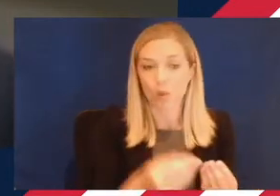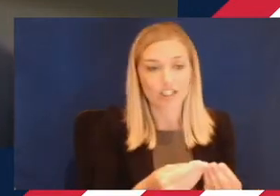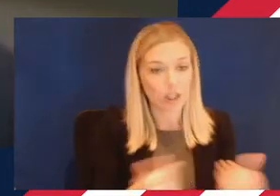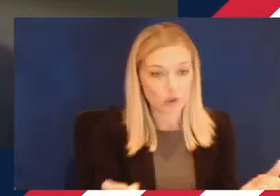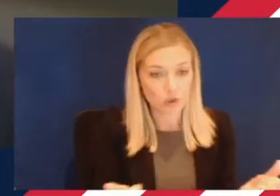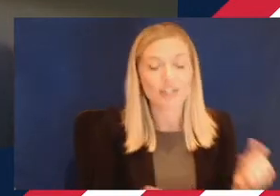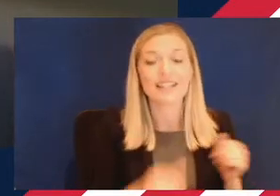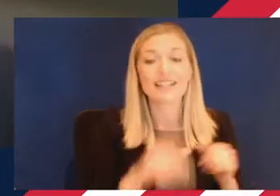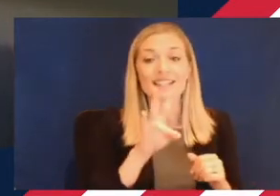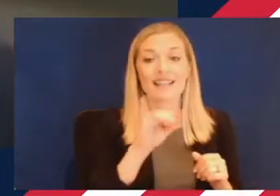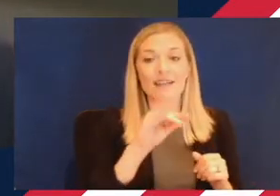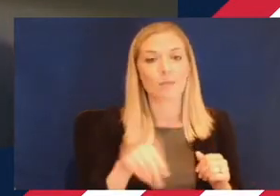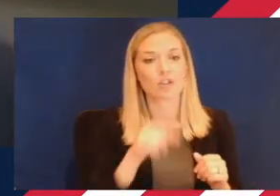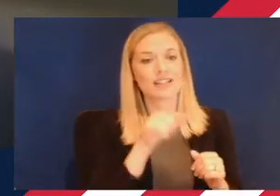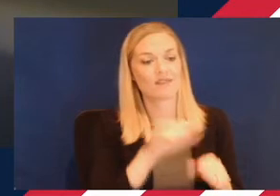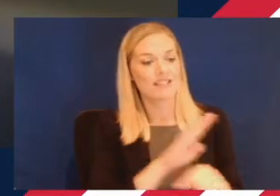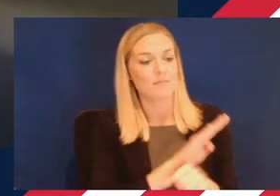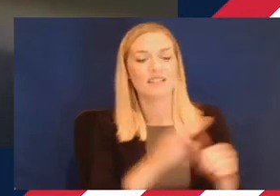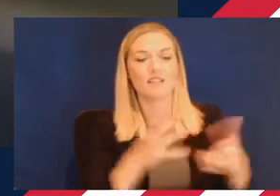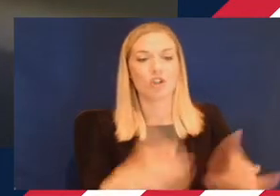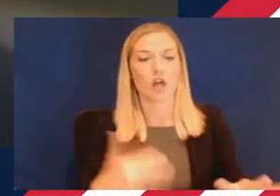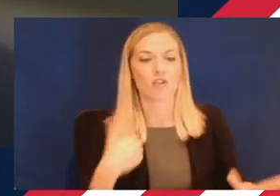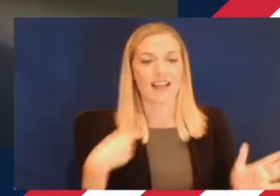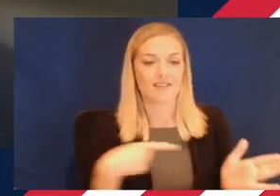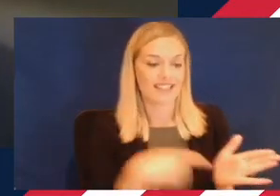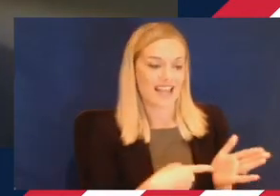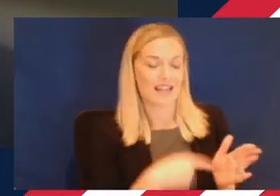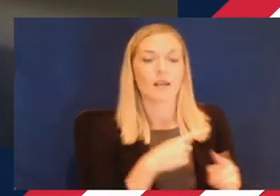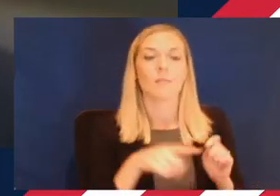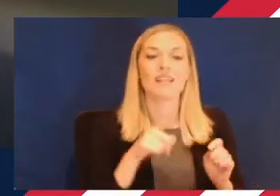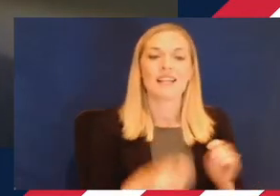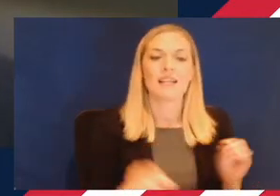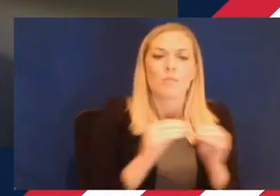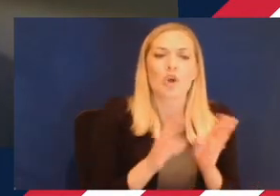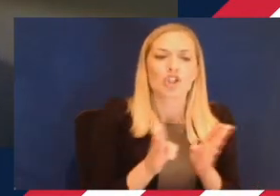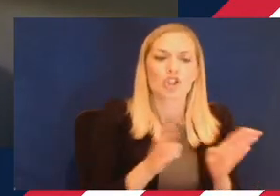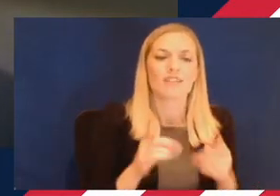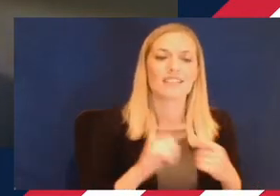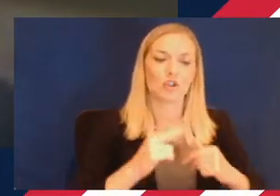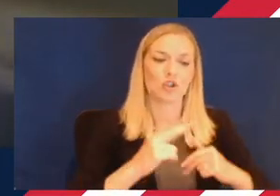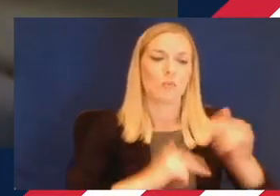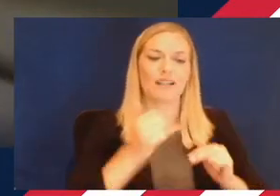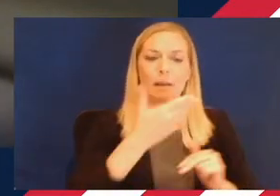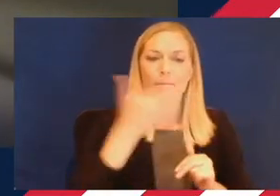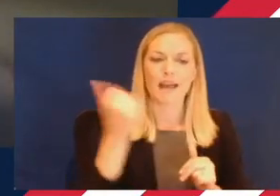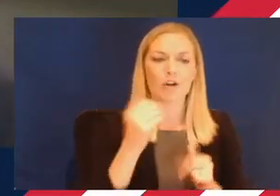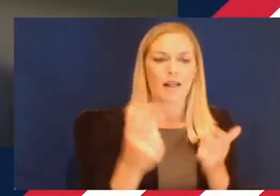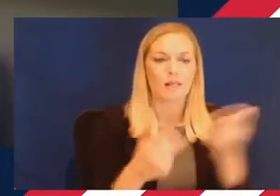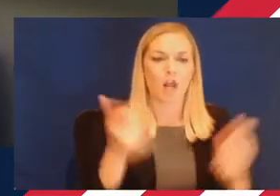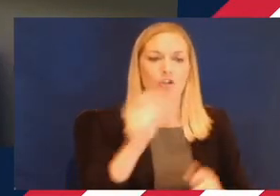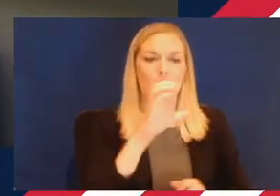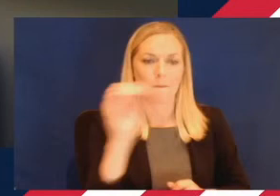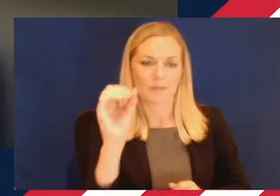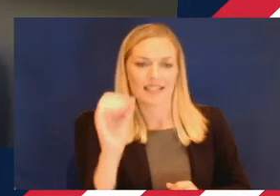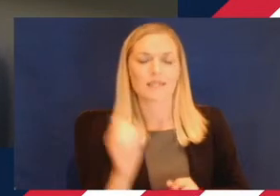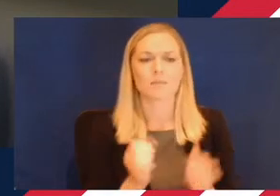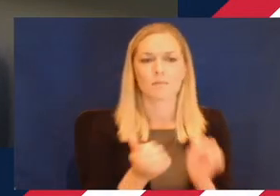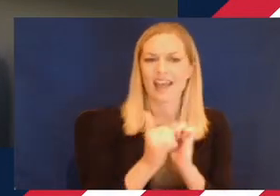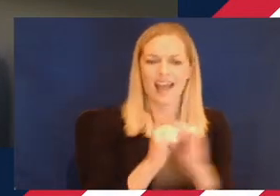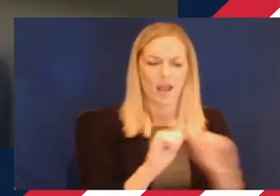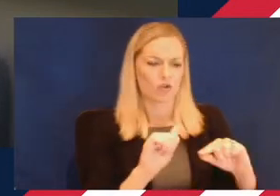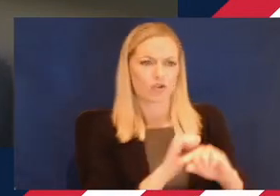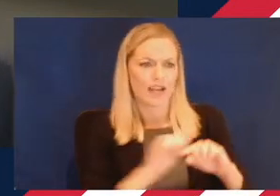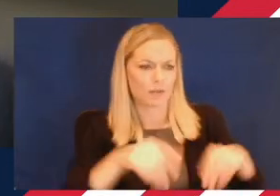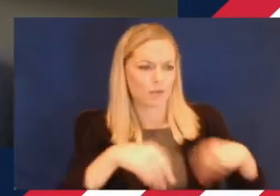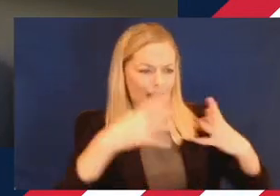debt. What they need is other services to build better and larger companies. Upscaling with more training, successful businesses are more